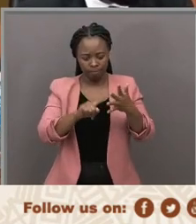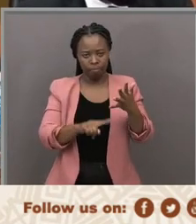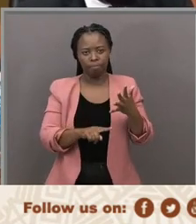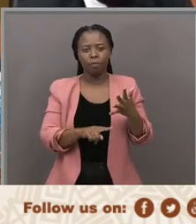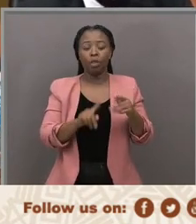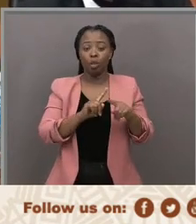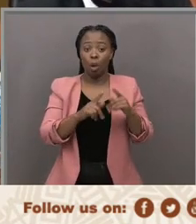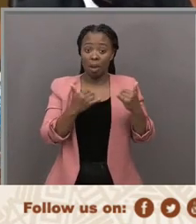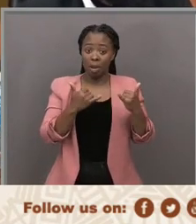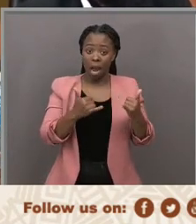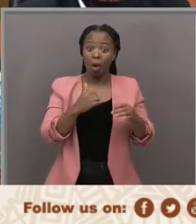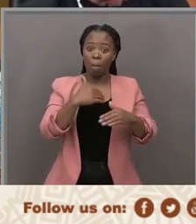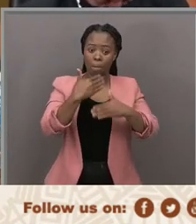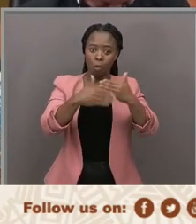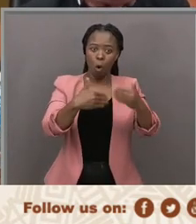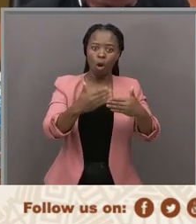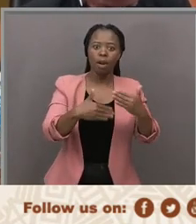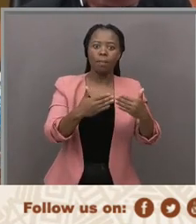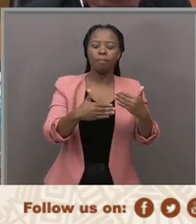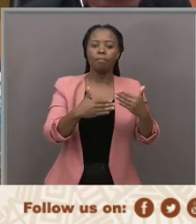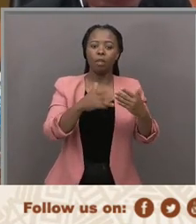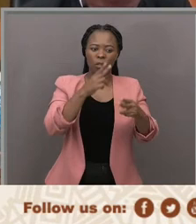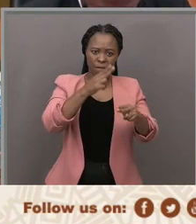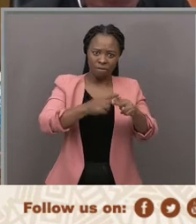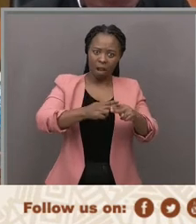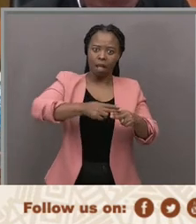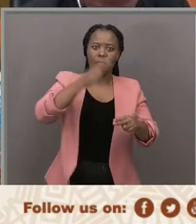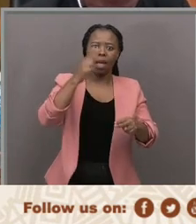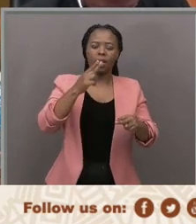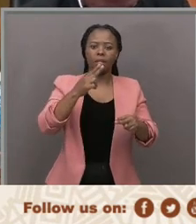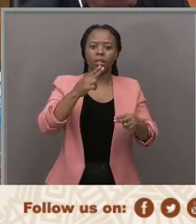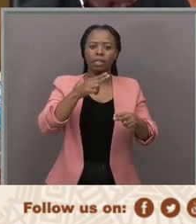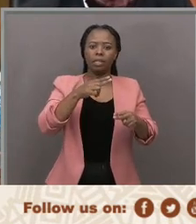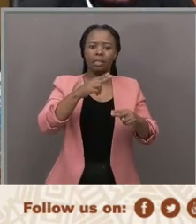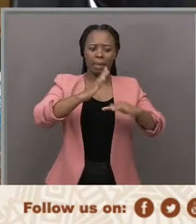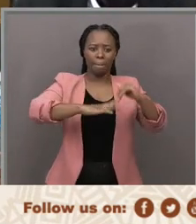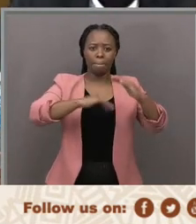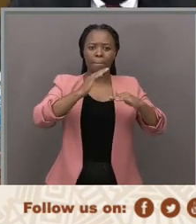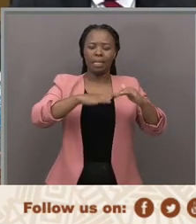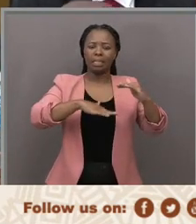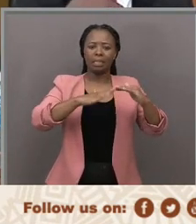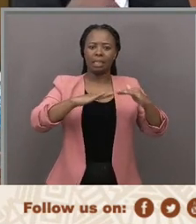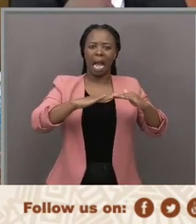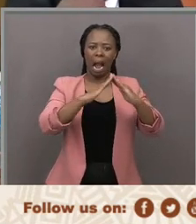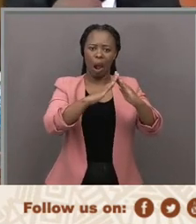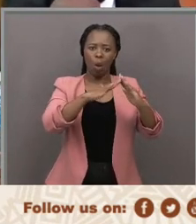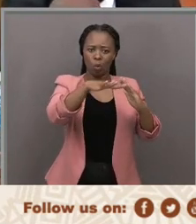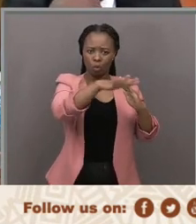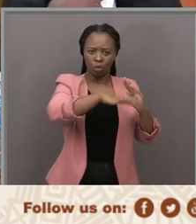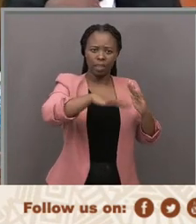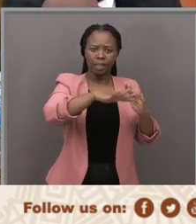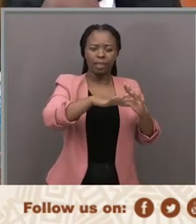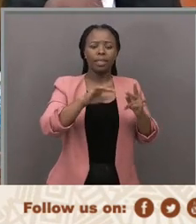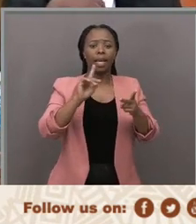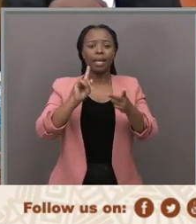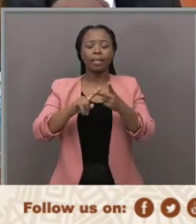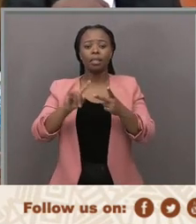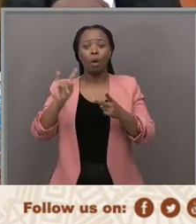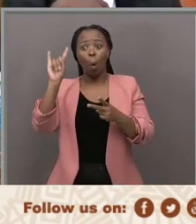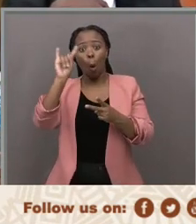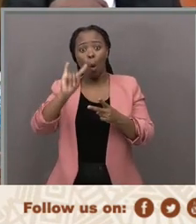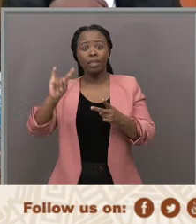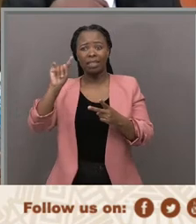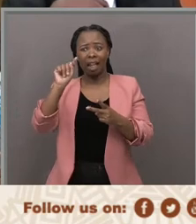the formalization of informal settlements and the upgrading of hostels across our province